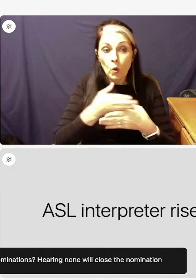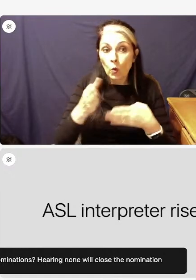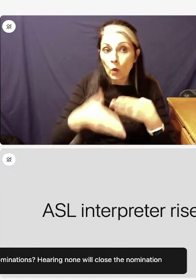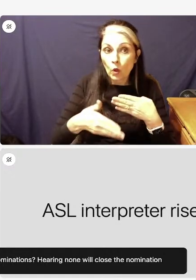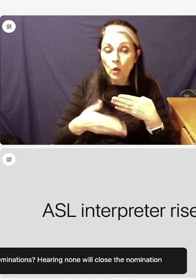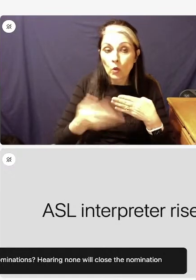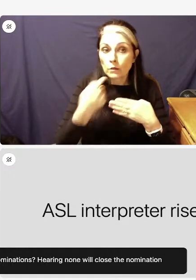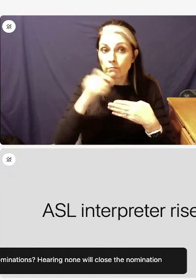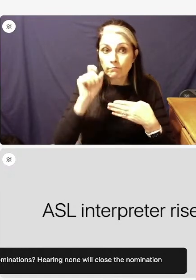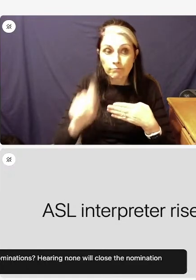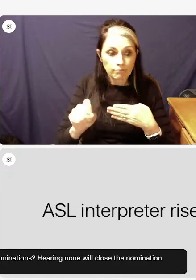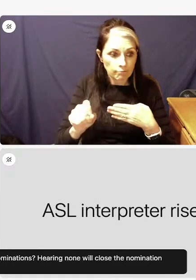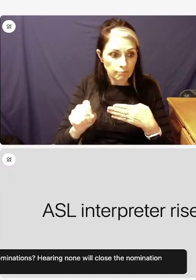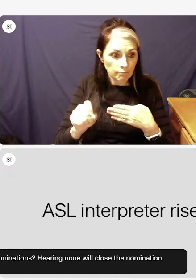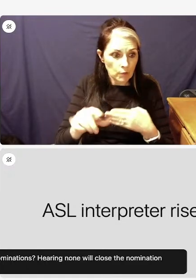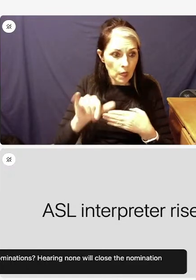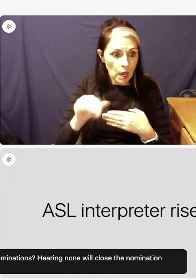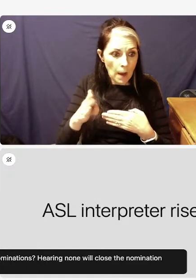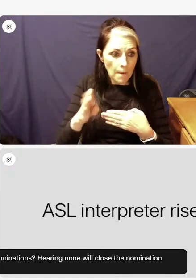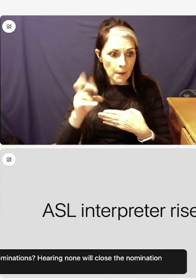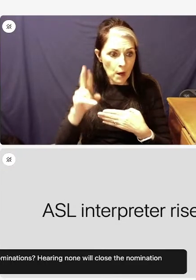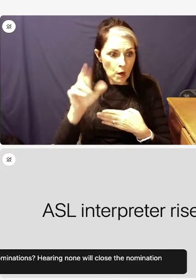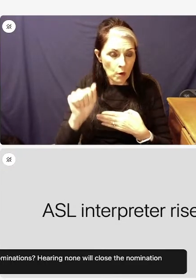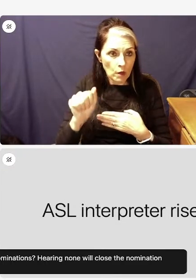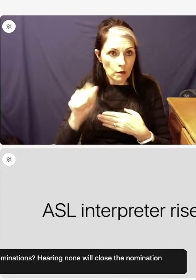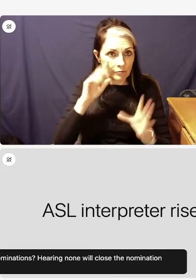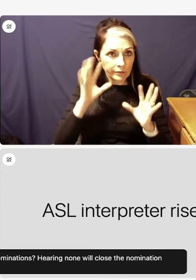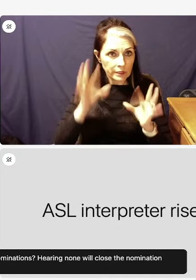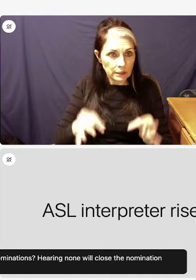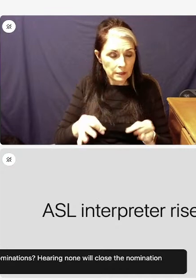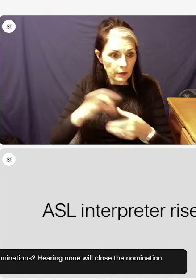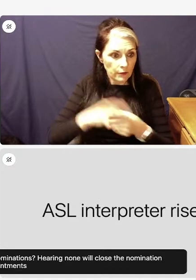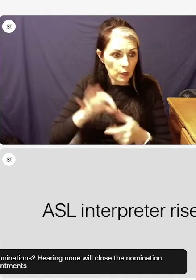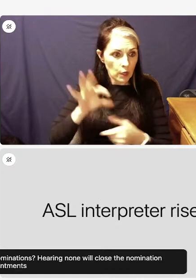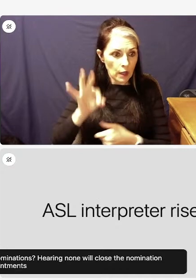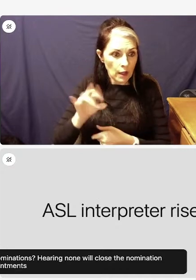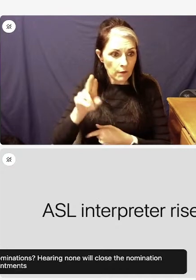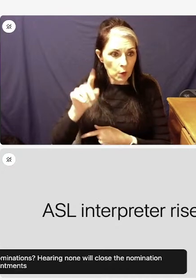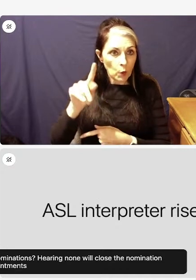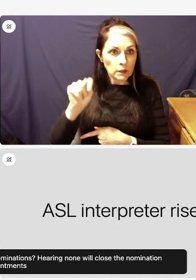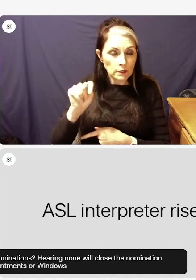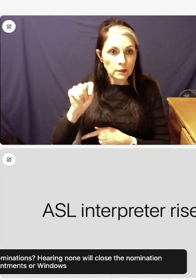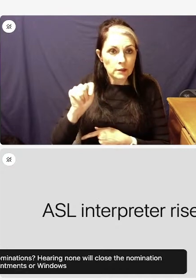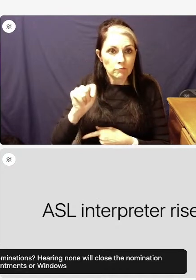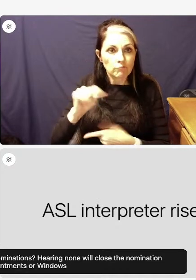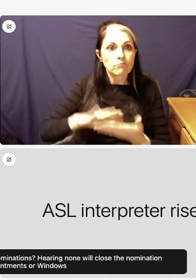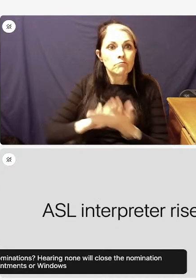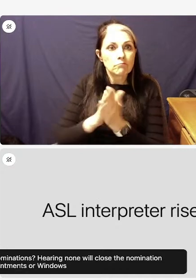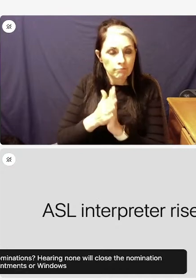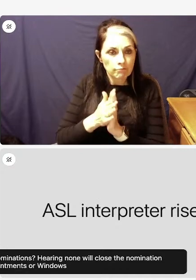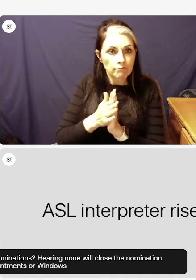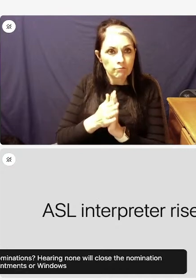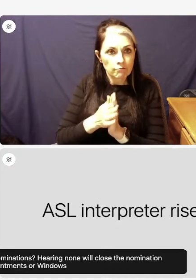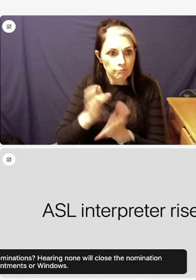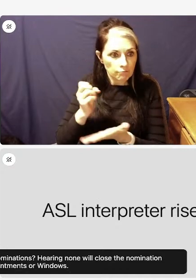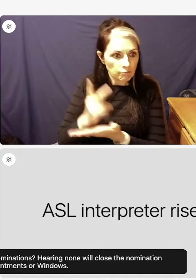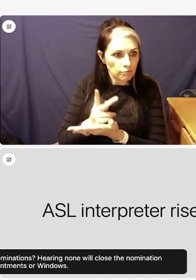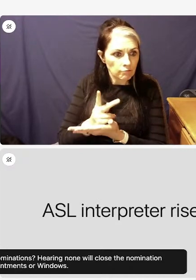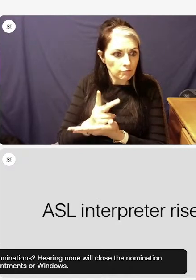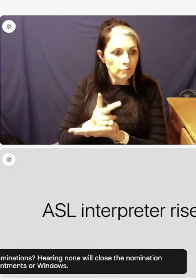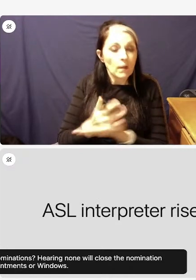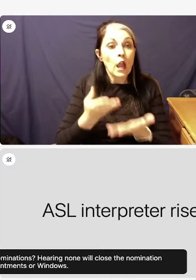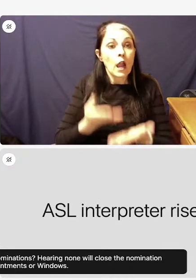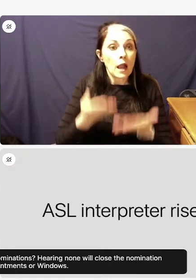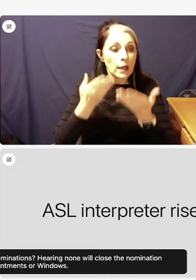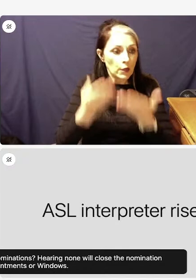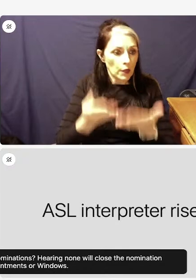and simply ask that mr barr that you place that in the form of a vote to appoint mr fuentes to the seat yes i'd like to nominate israel fuentes